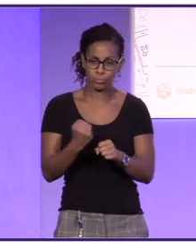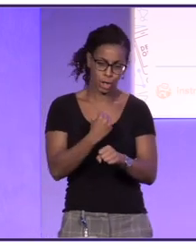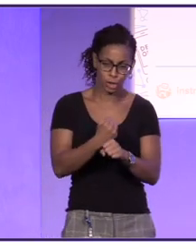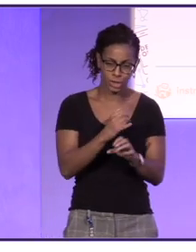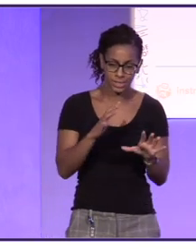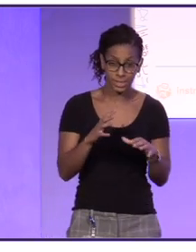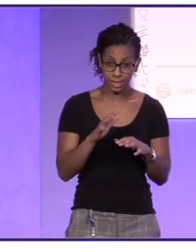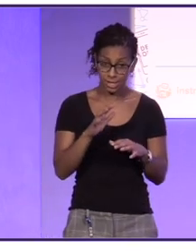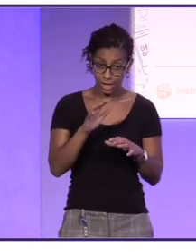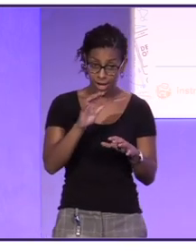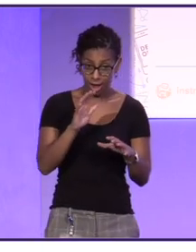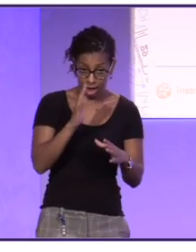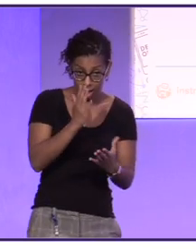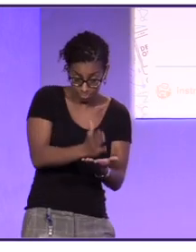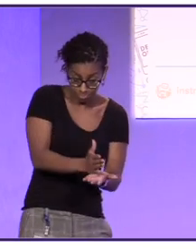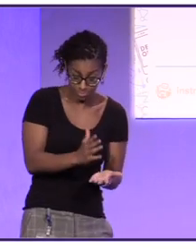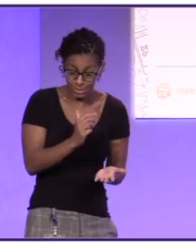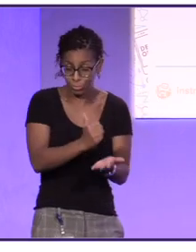Yeah, I kid you not, it's brilliant.